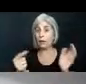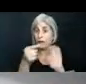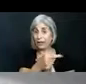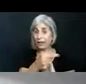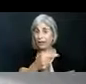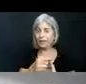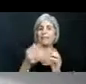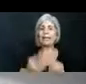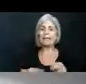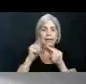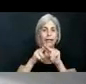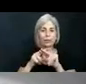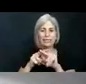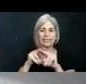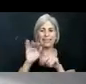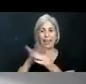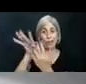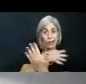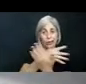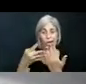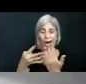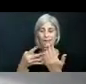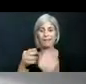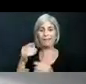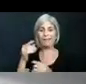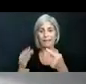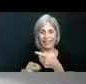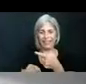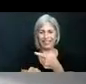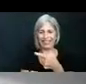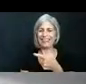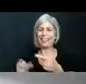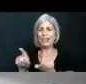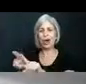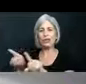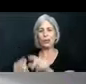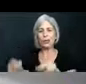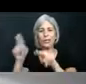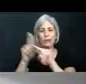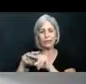increasing on this graph and the damage that they've been doing is also increasing.